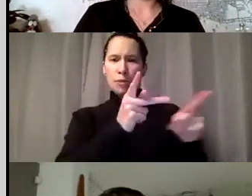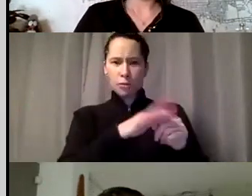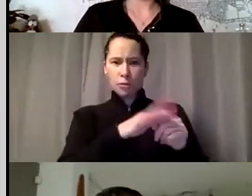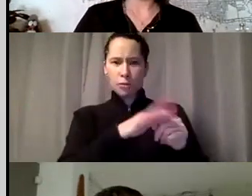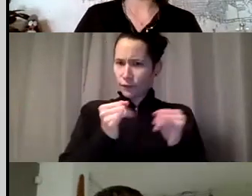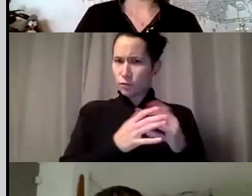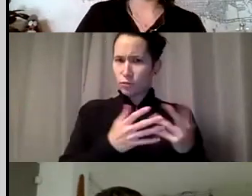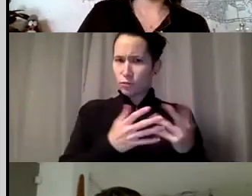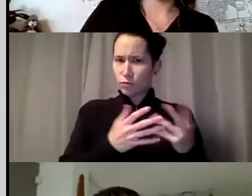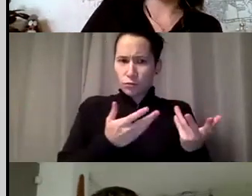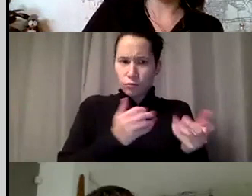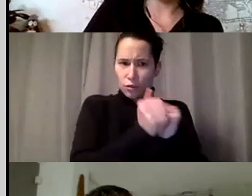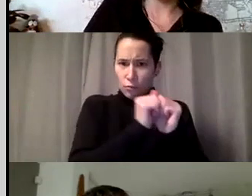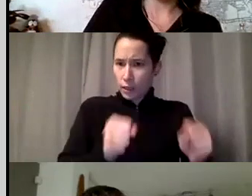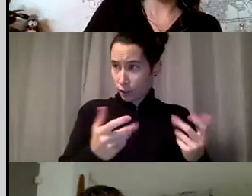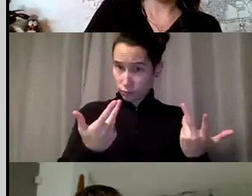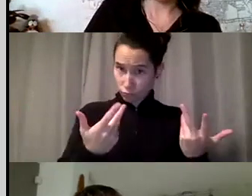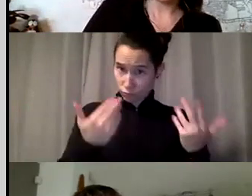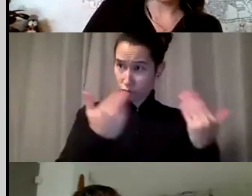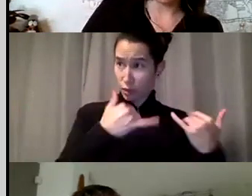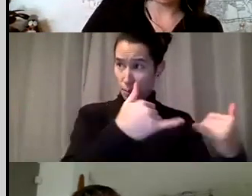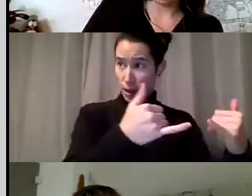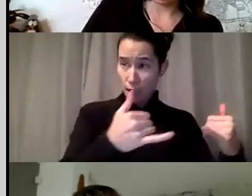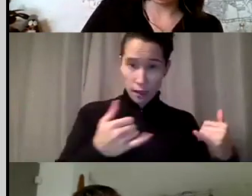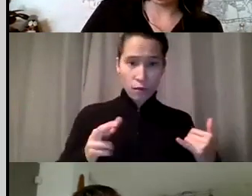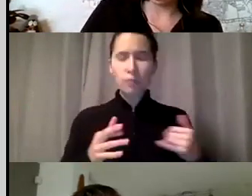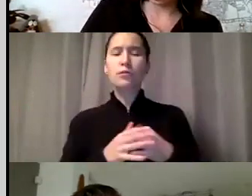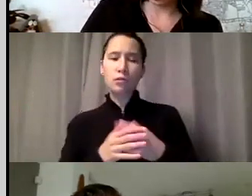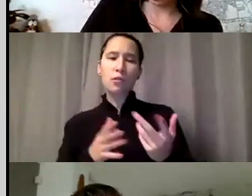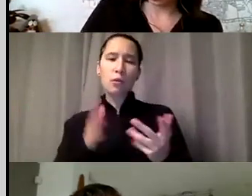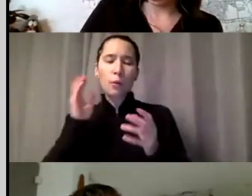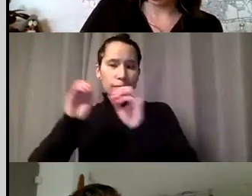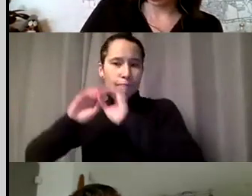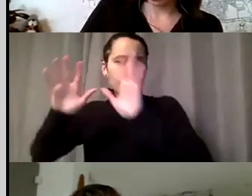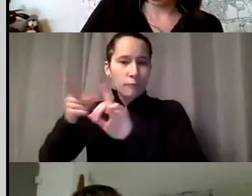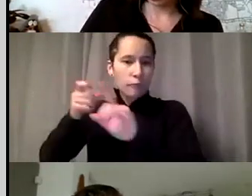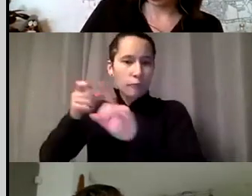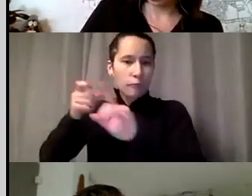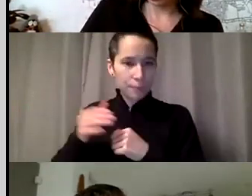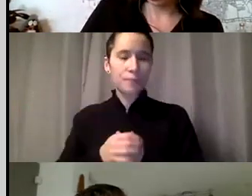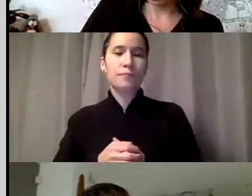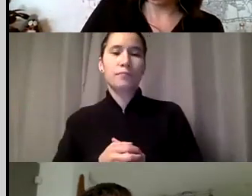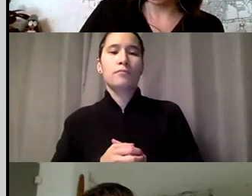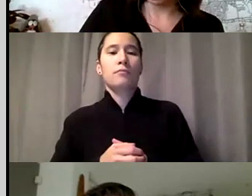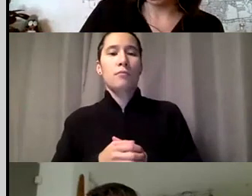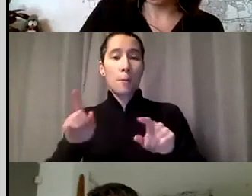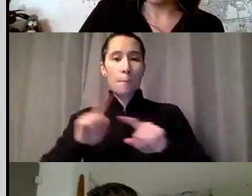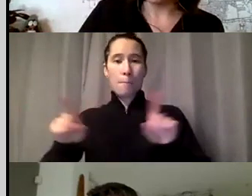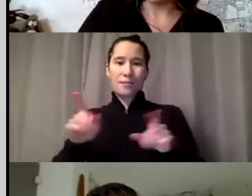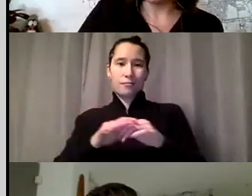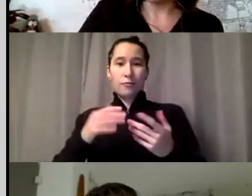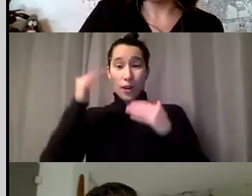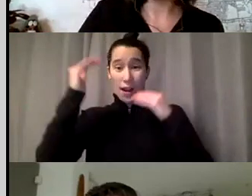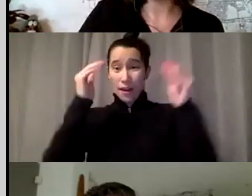So again, though, the intent of the order for adult sport is for there to be no gathering.